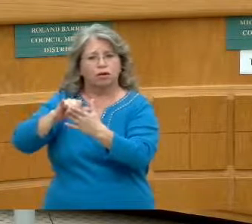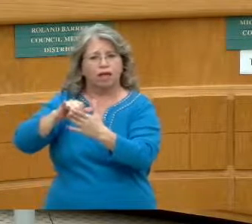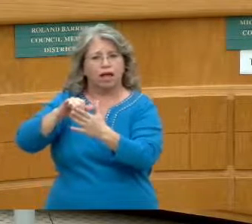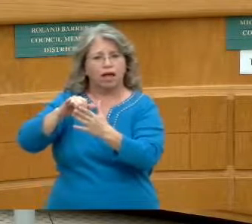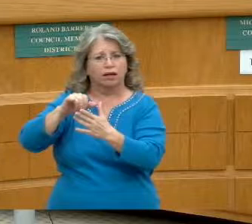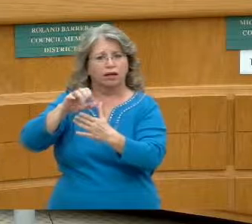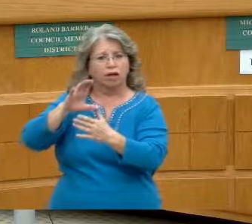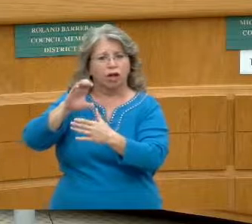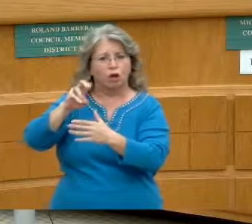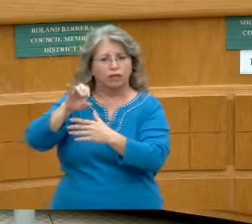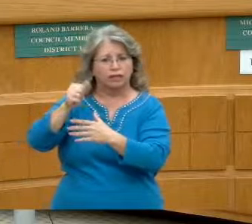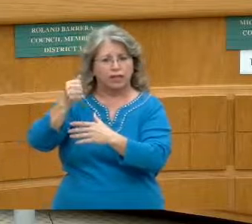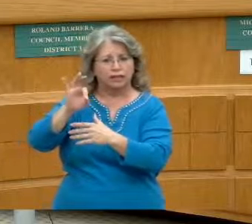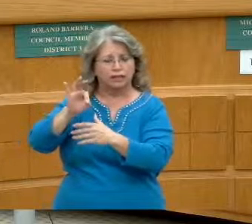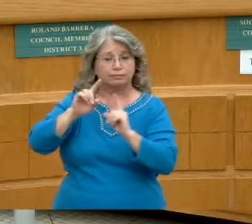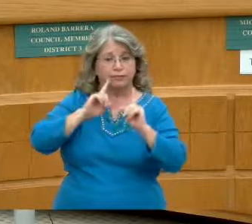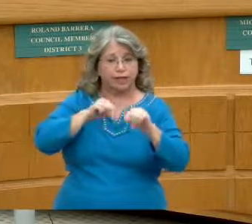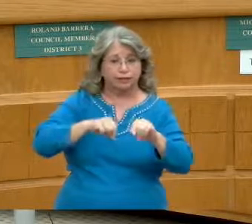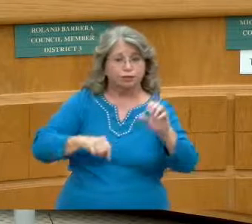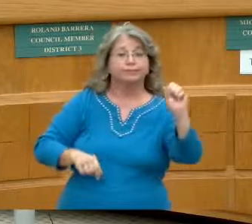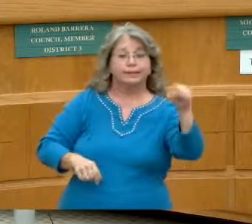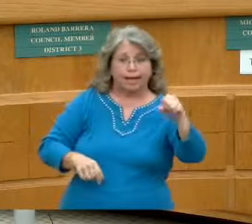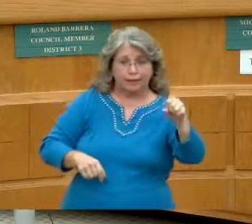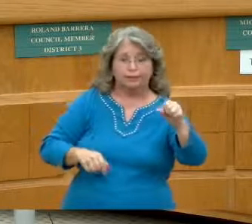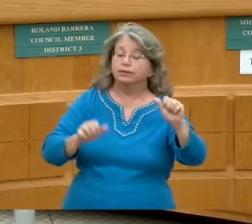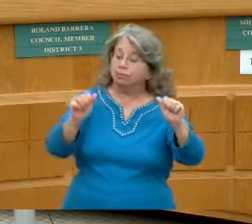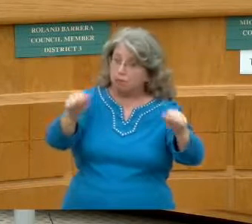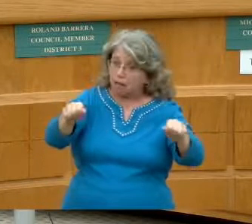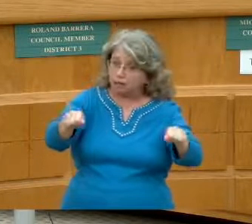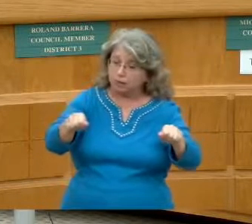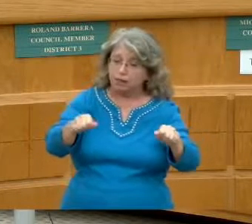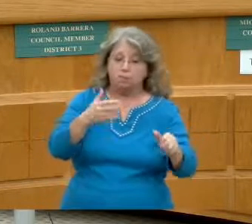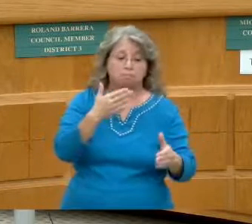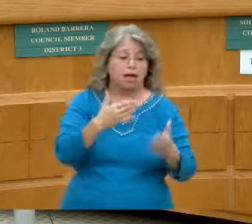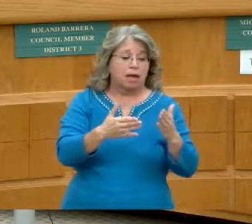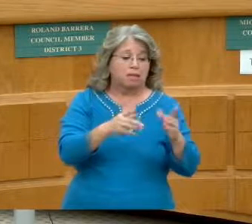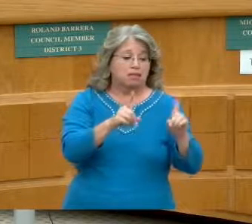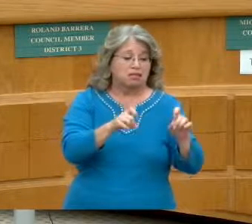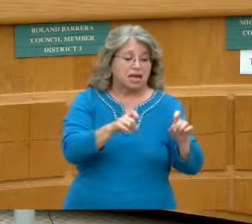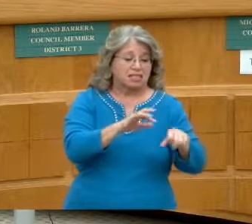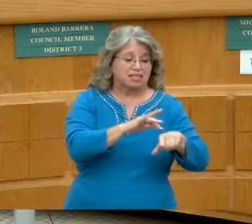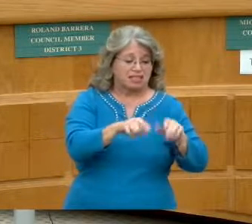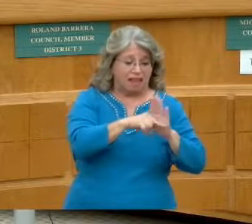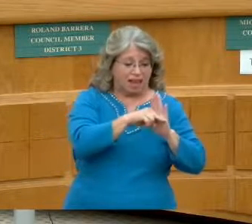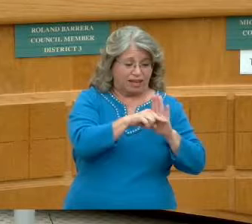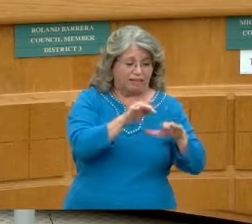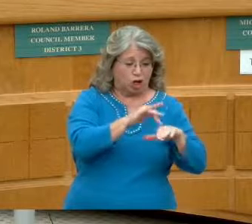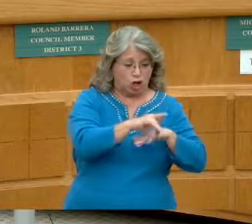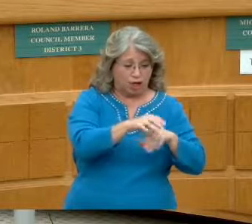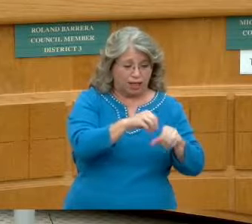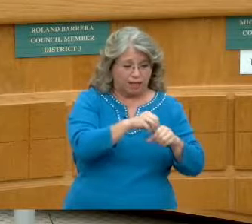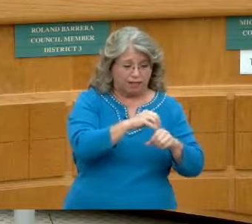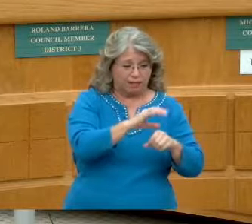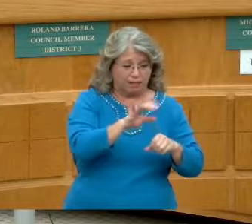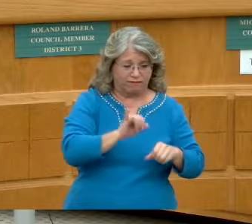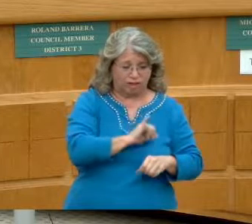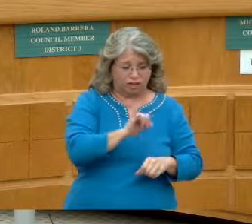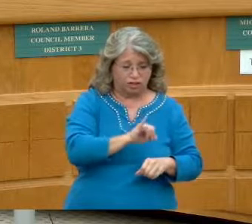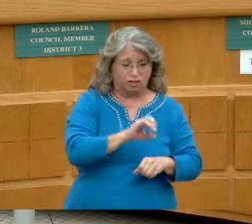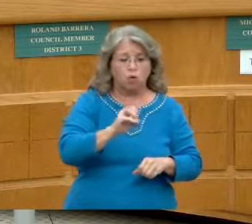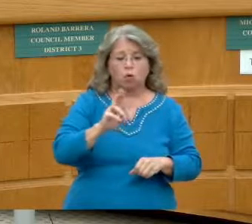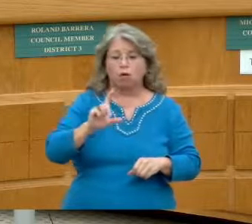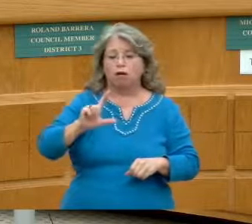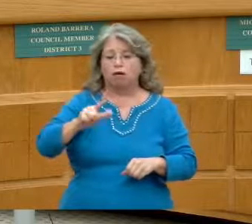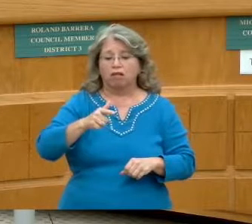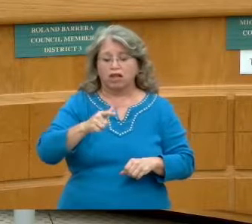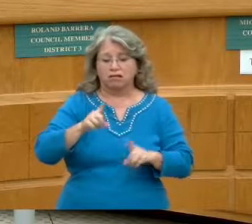The answer is yes, it is very possible. You may test negative early in your infection and then test positive later during